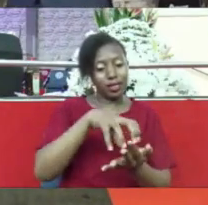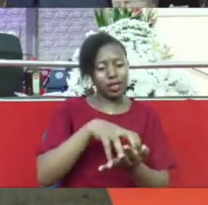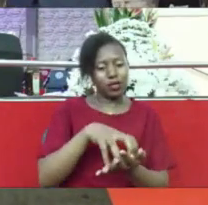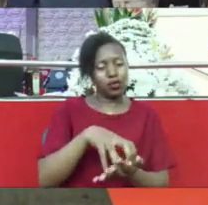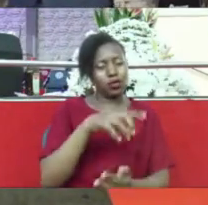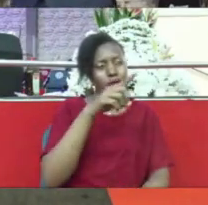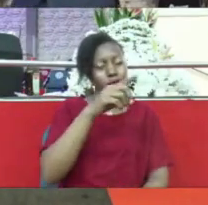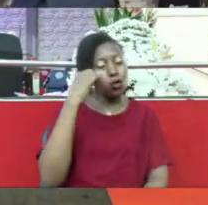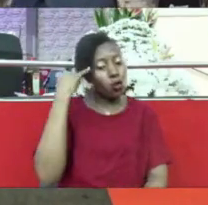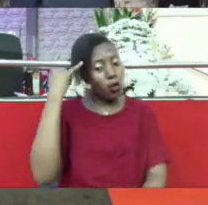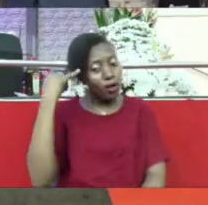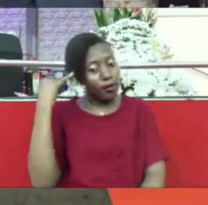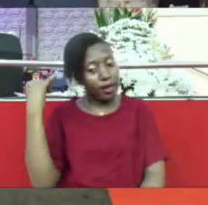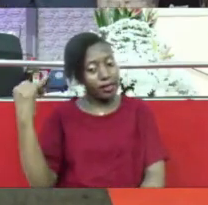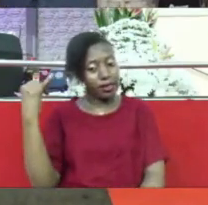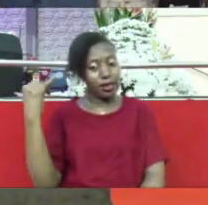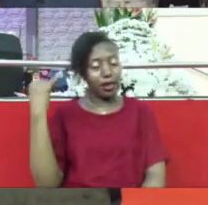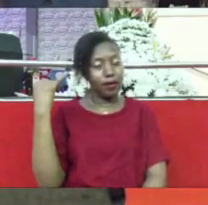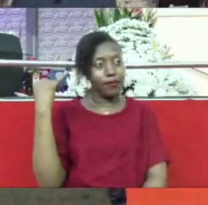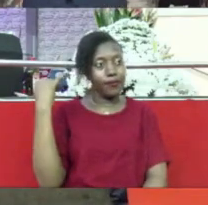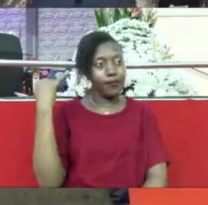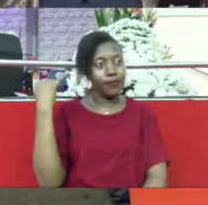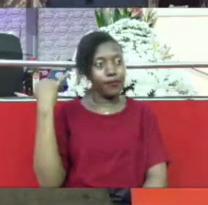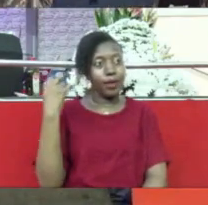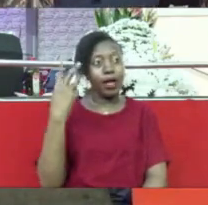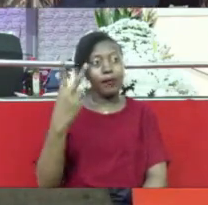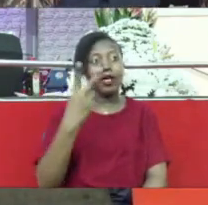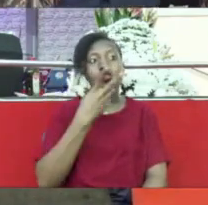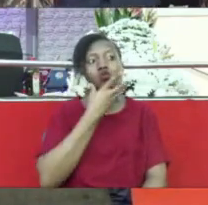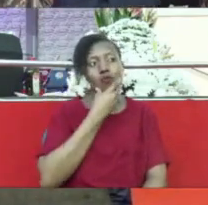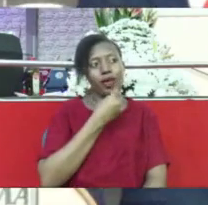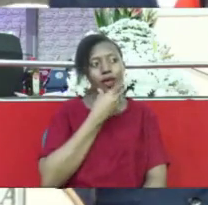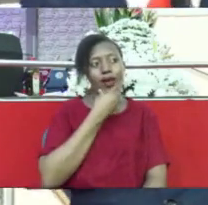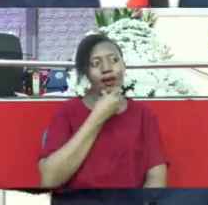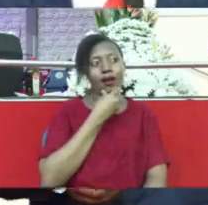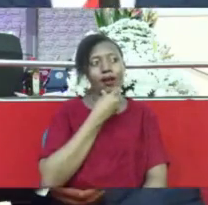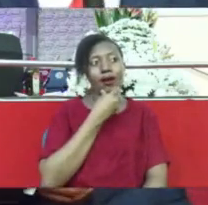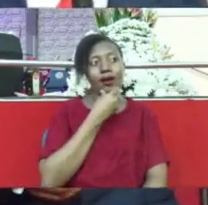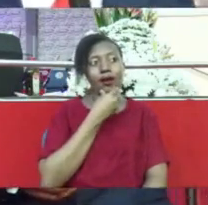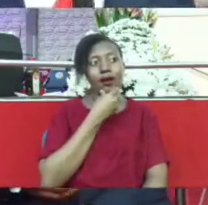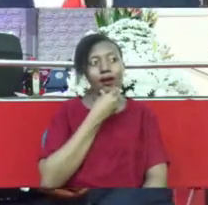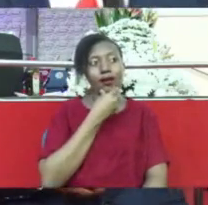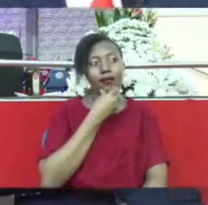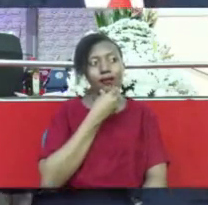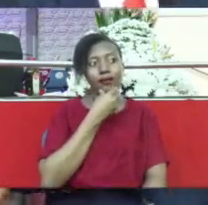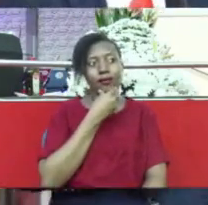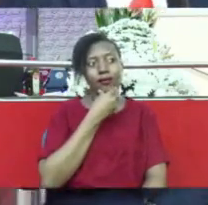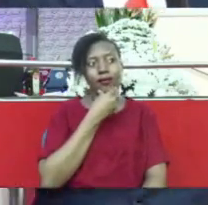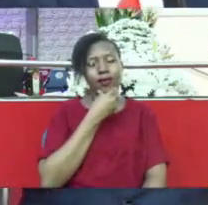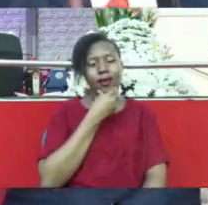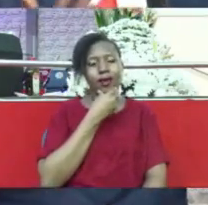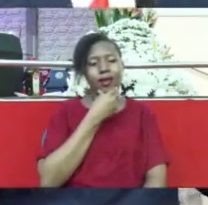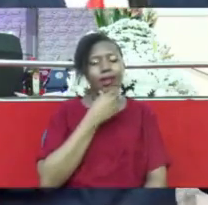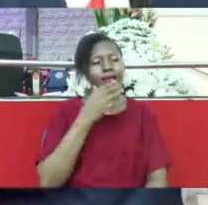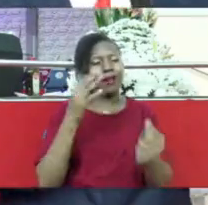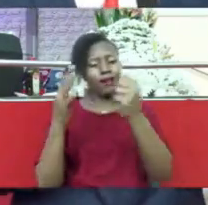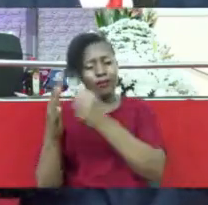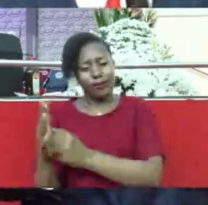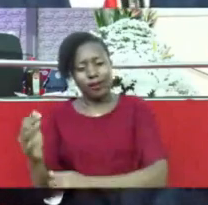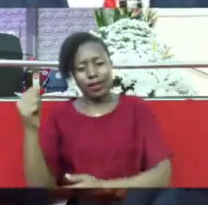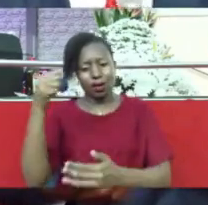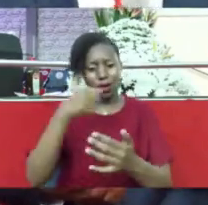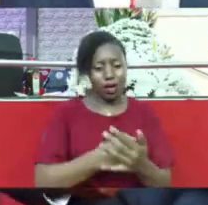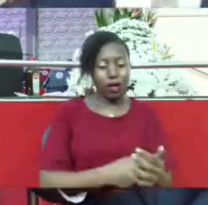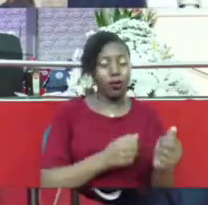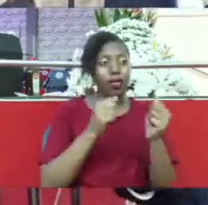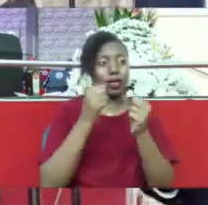imagine? Fikiria hivi. Two men, wanaume wawili, struggling with each other. Waking'ang'ana na mmoja kwa